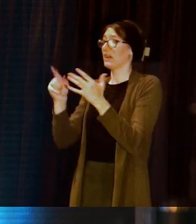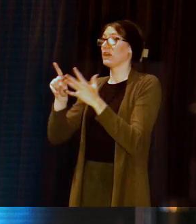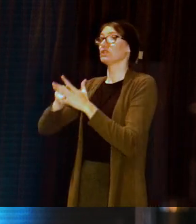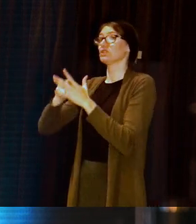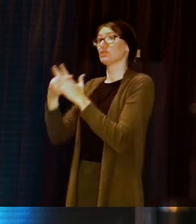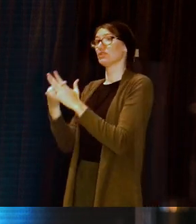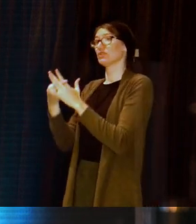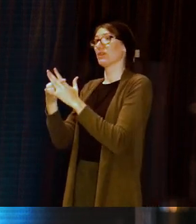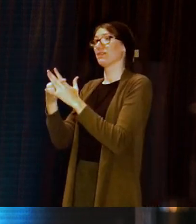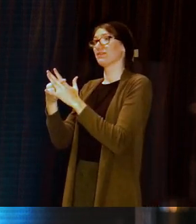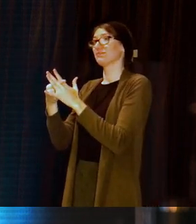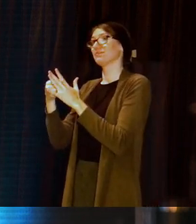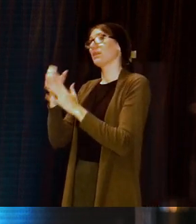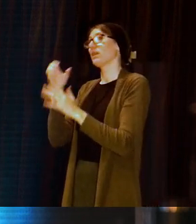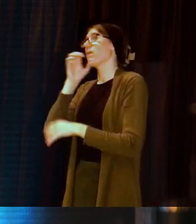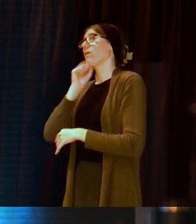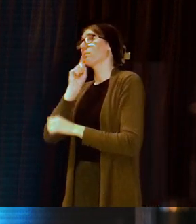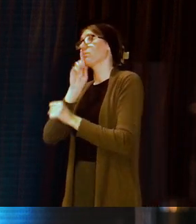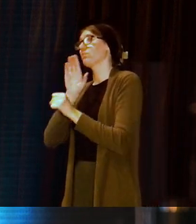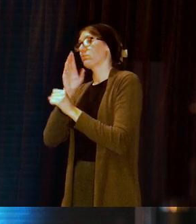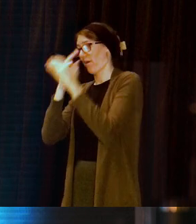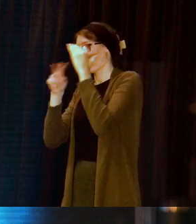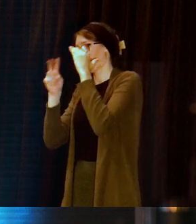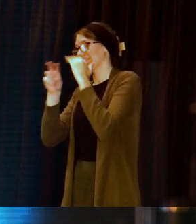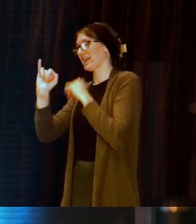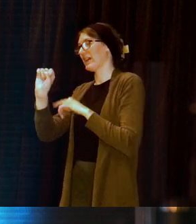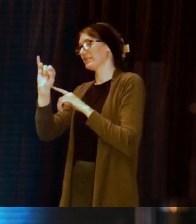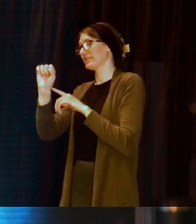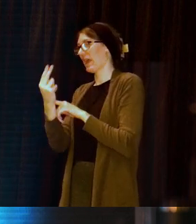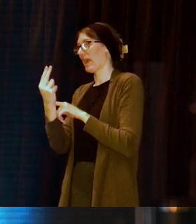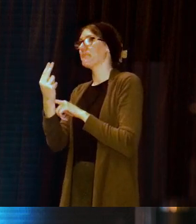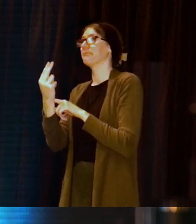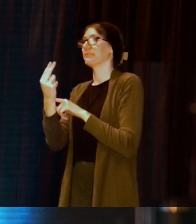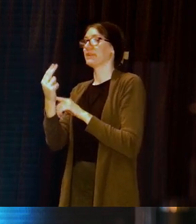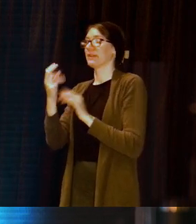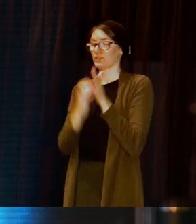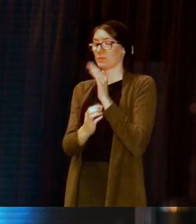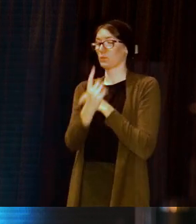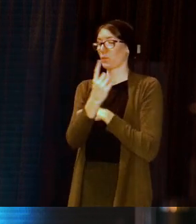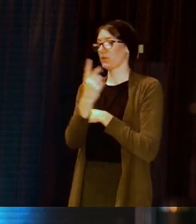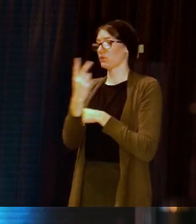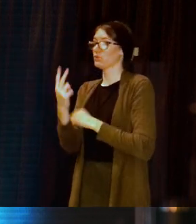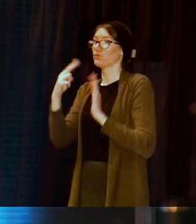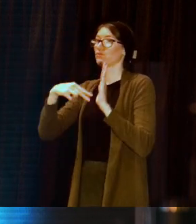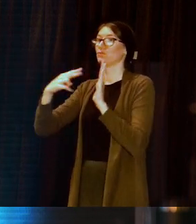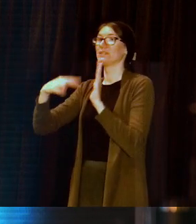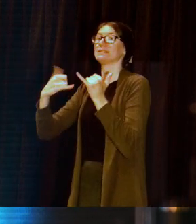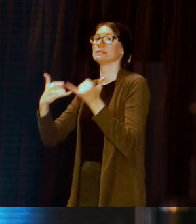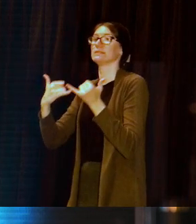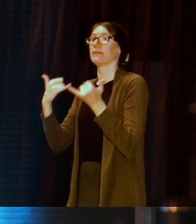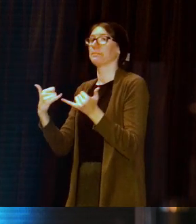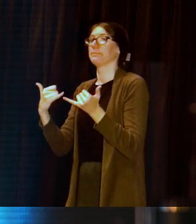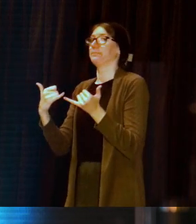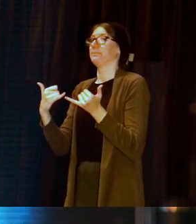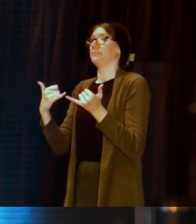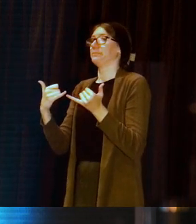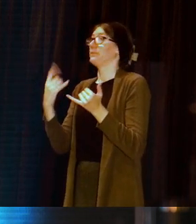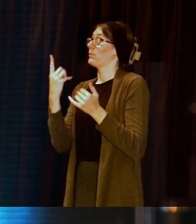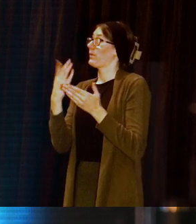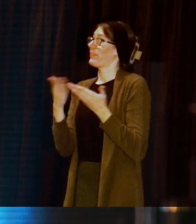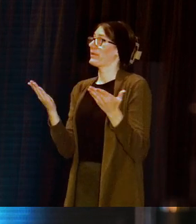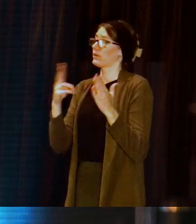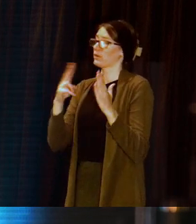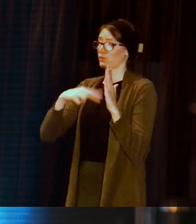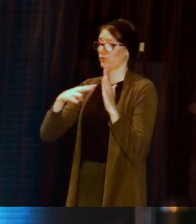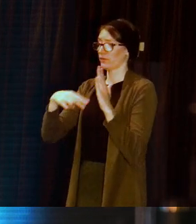started into the old prophets, Isaiah. We did chapters 1 and 2, reading on our own today. And one of the things you read